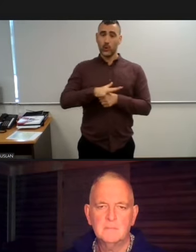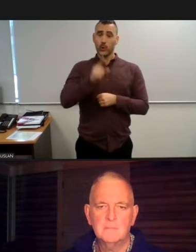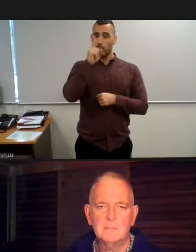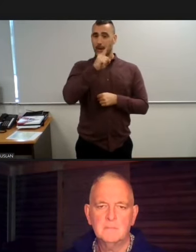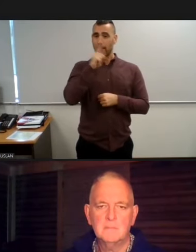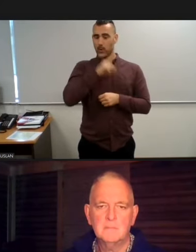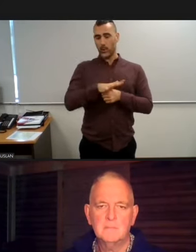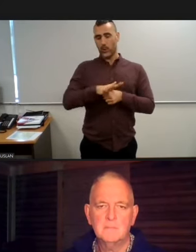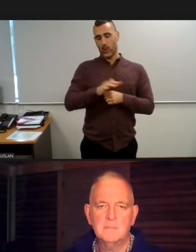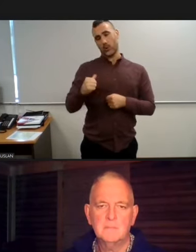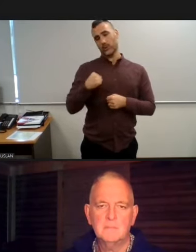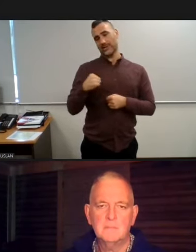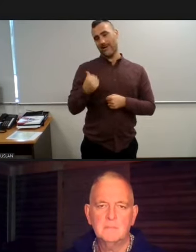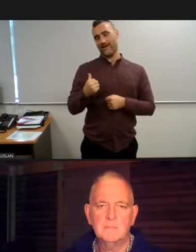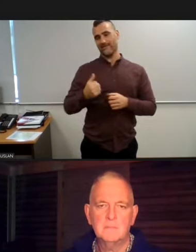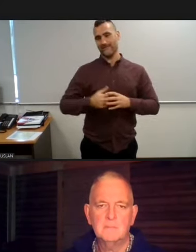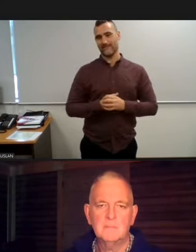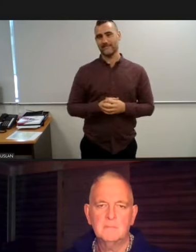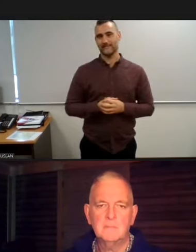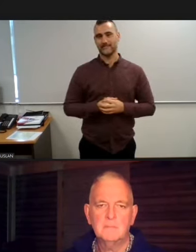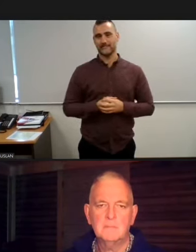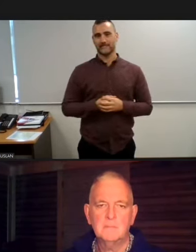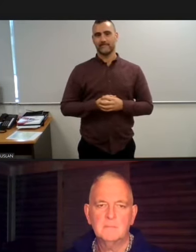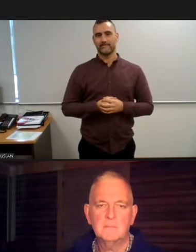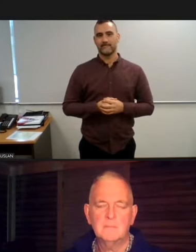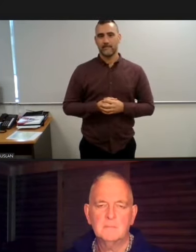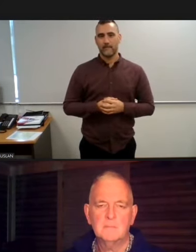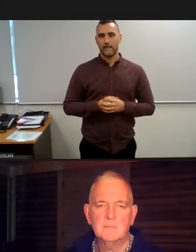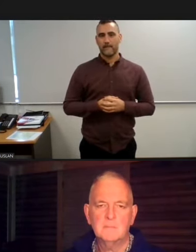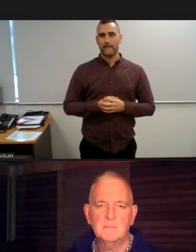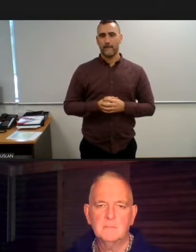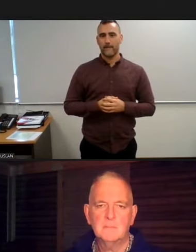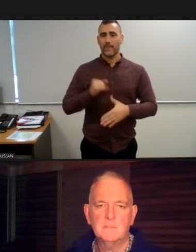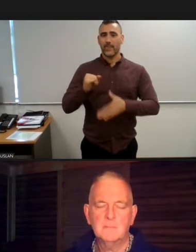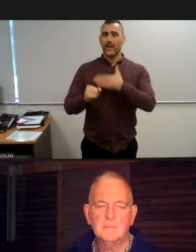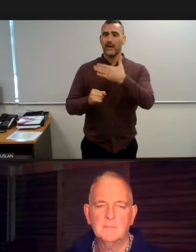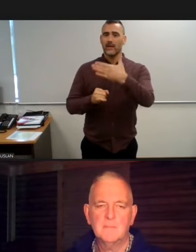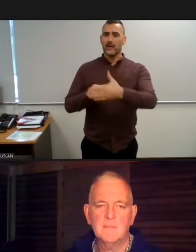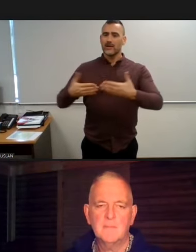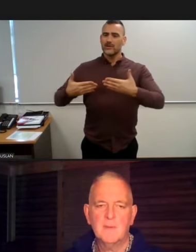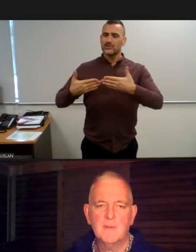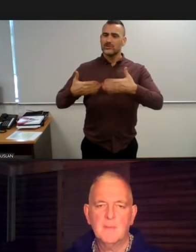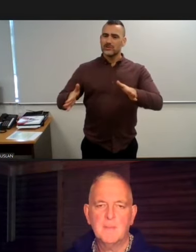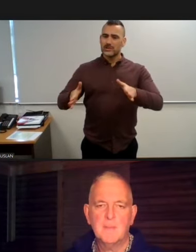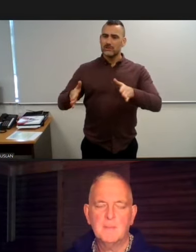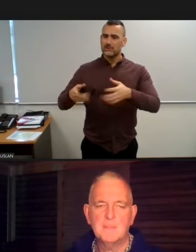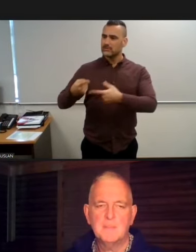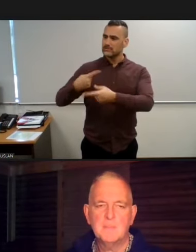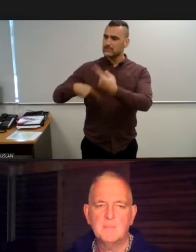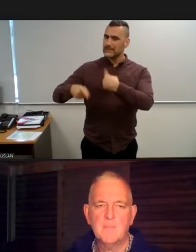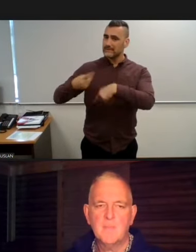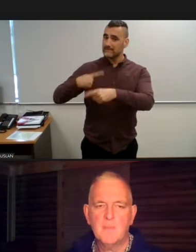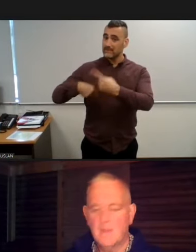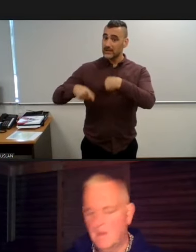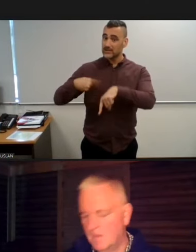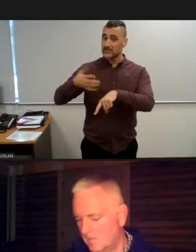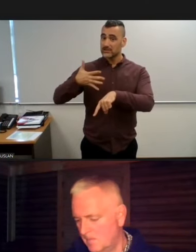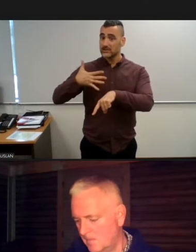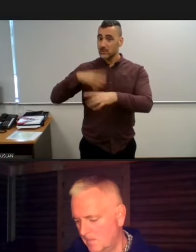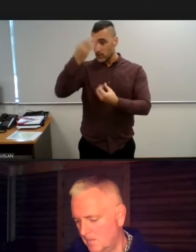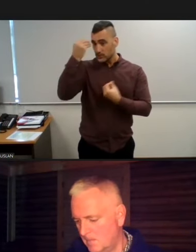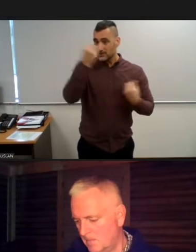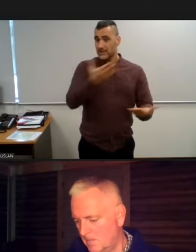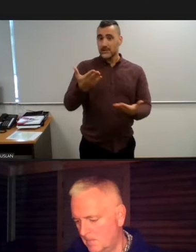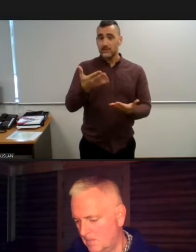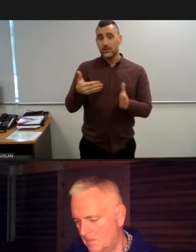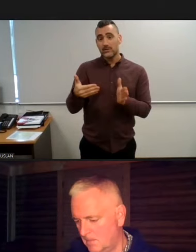Ben, I know you had some sort of general information that you wanted to share with the people who are tuning in today as well. So perhaps if I leave it open to you for a few minutes as